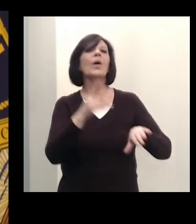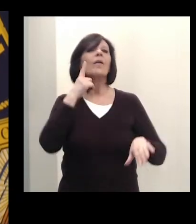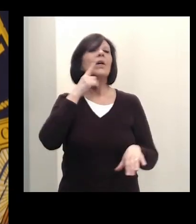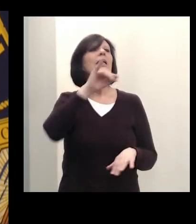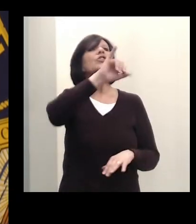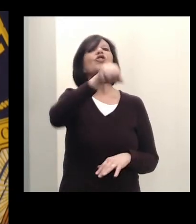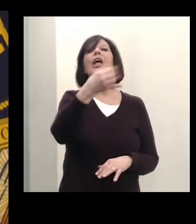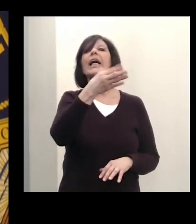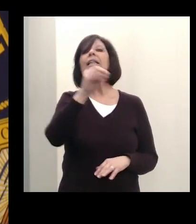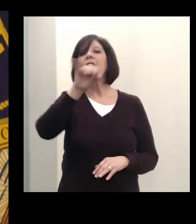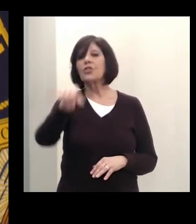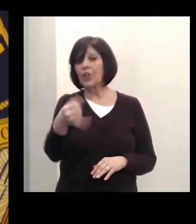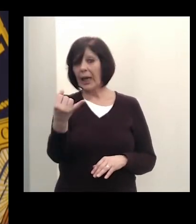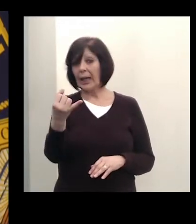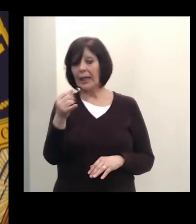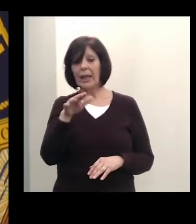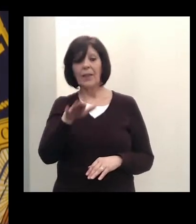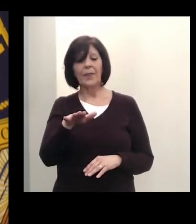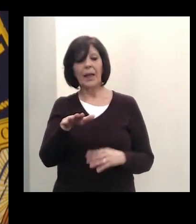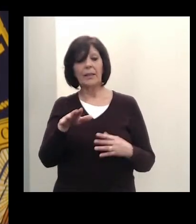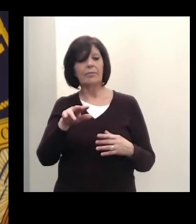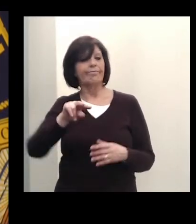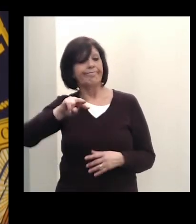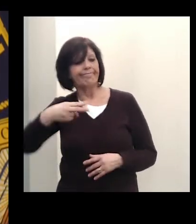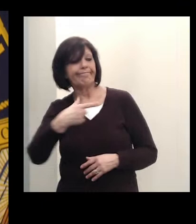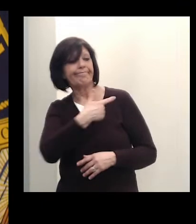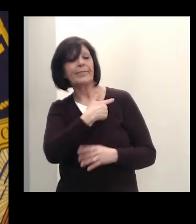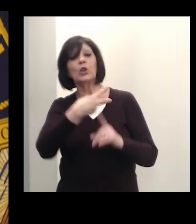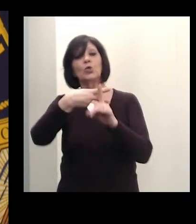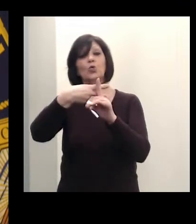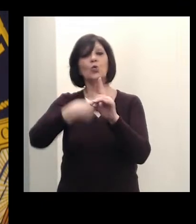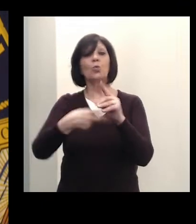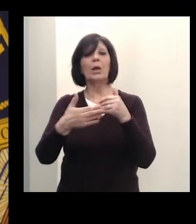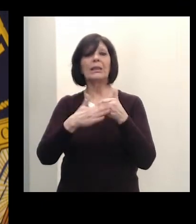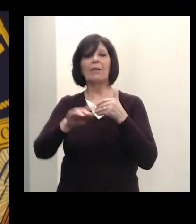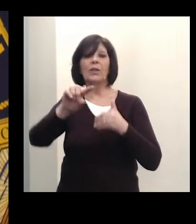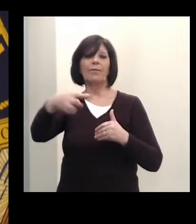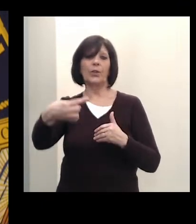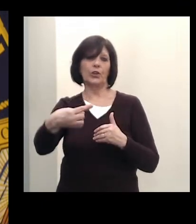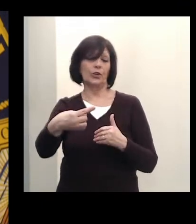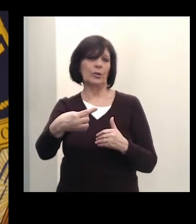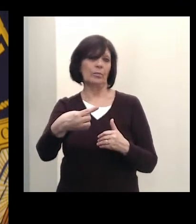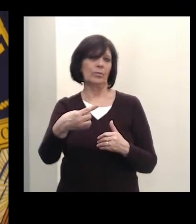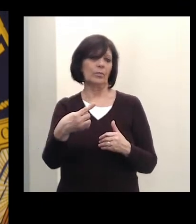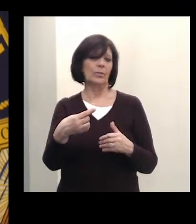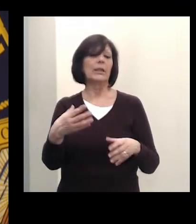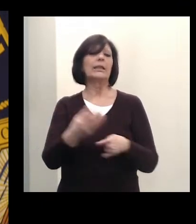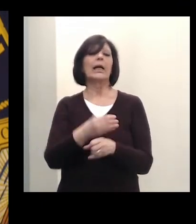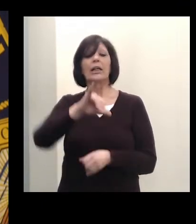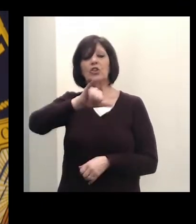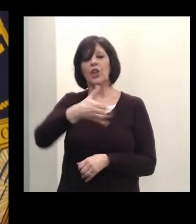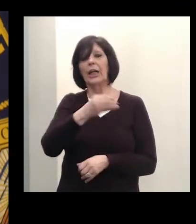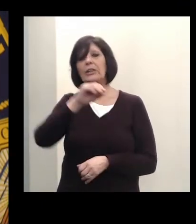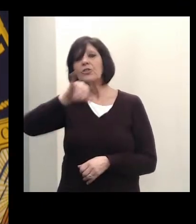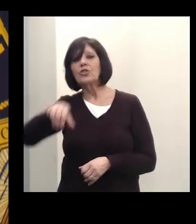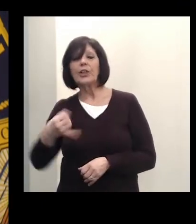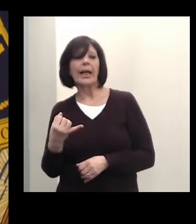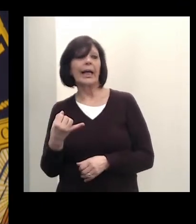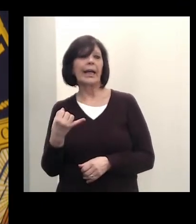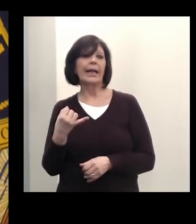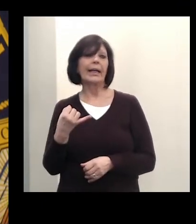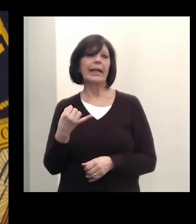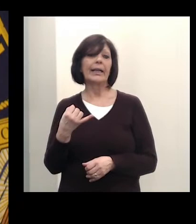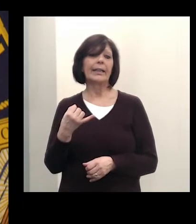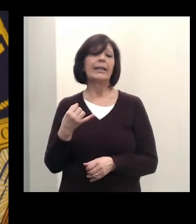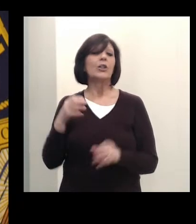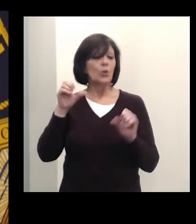again, the booster dose is 2 months after your first dose. You can get a Johnson & Johnson. You can get one of the mRNA